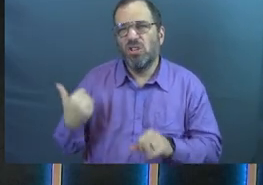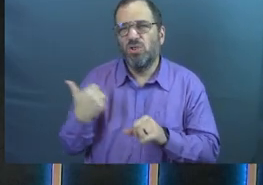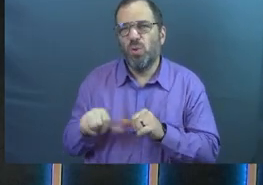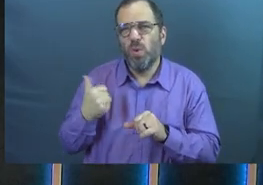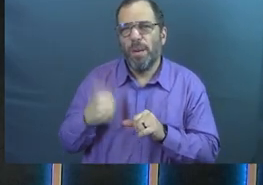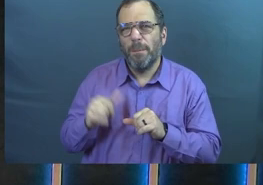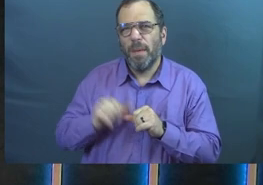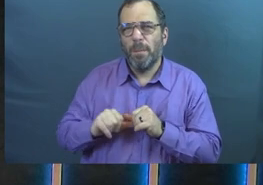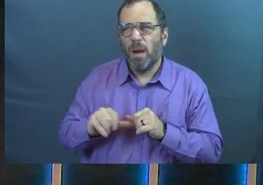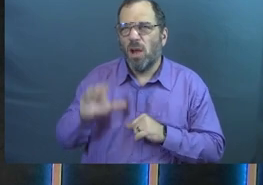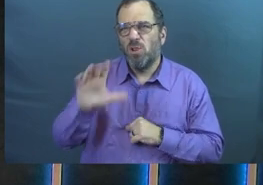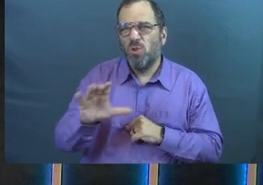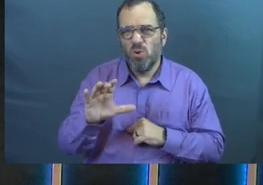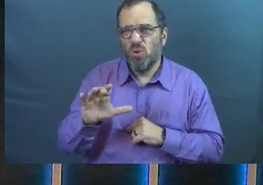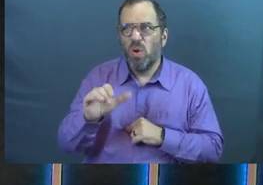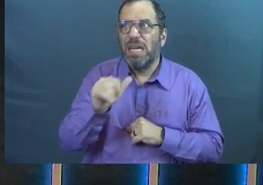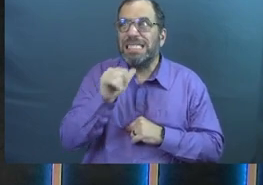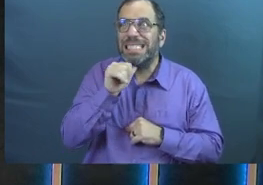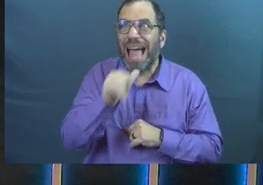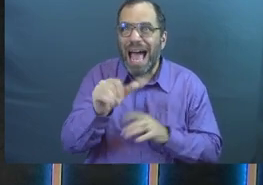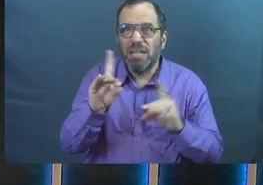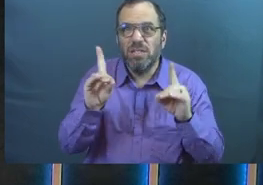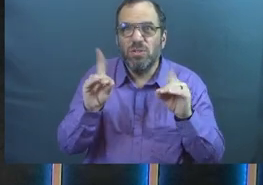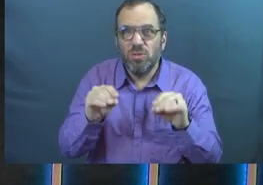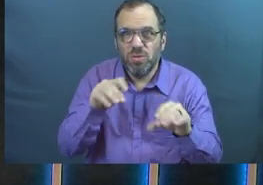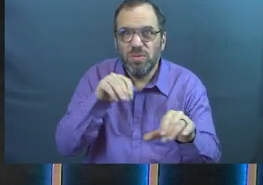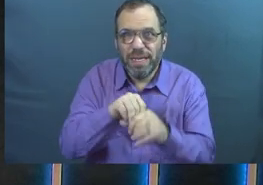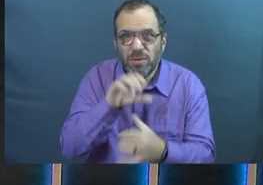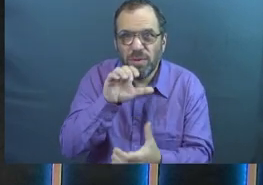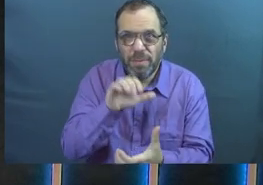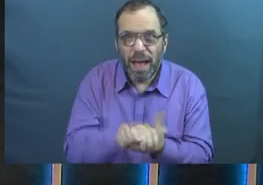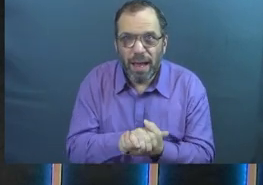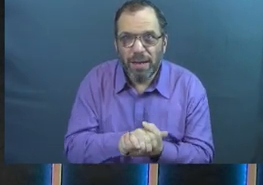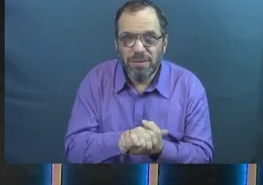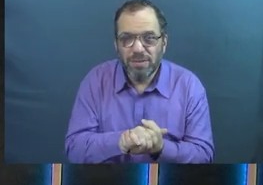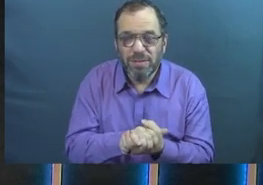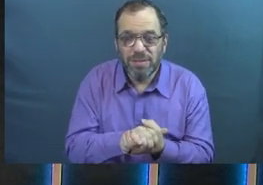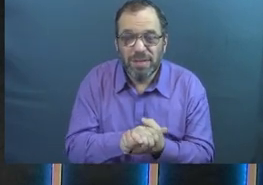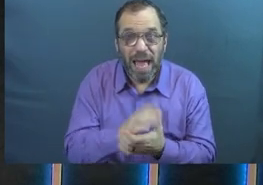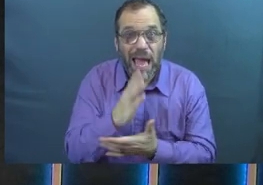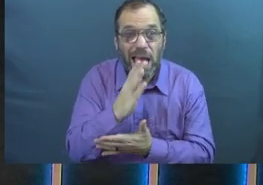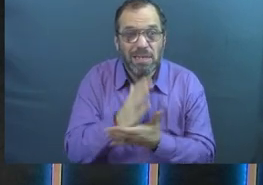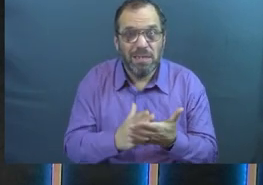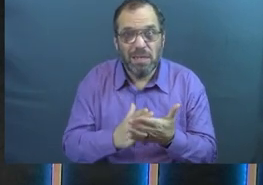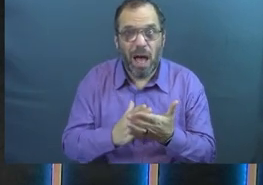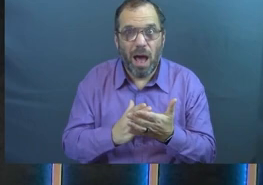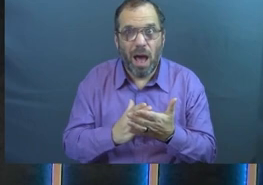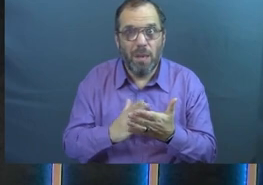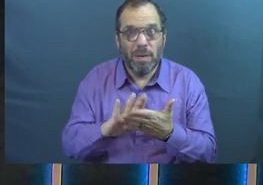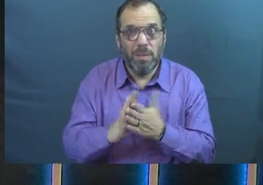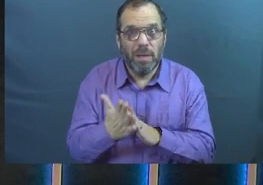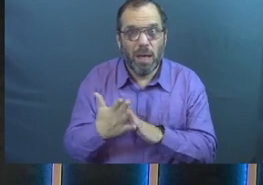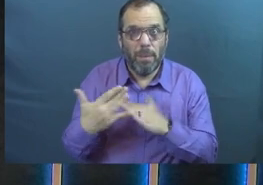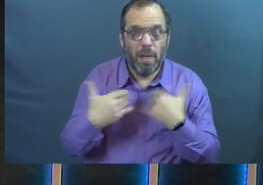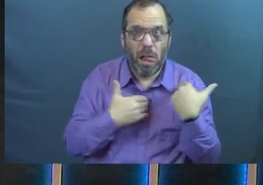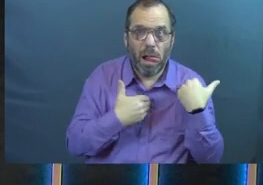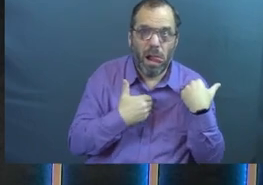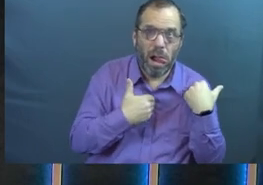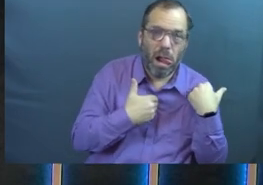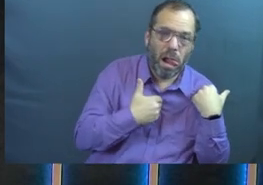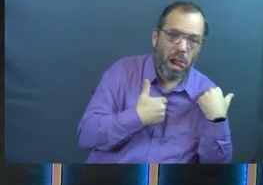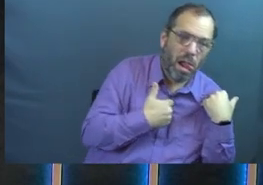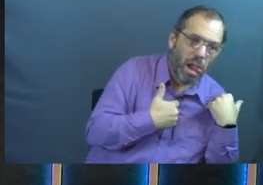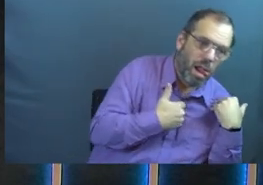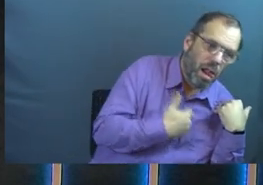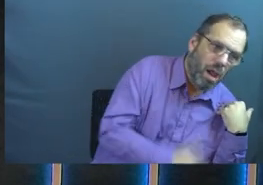of so many of the things you have not done. And some of those things can carry a weight to them.